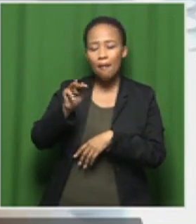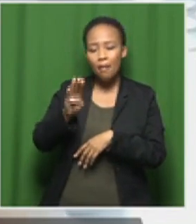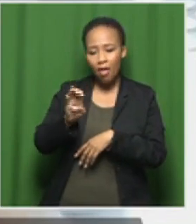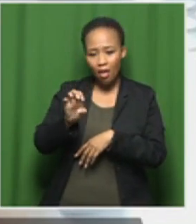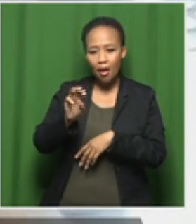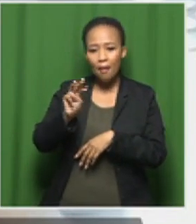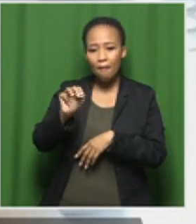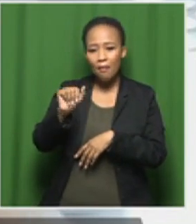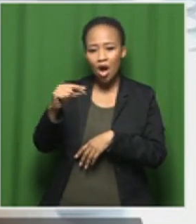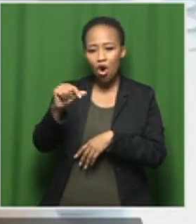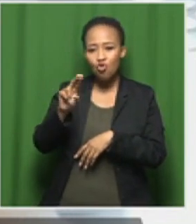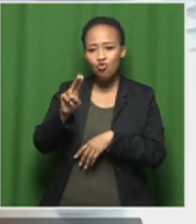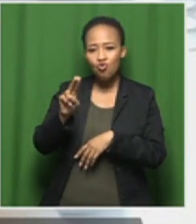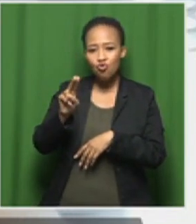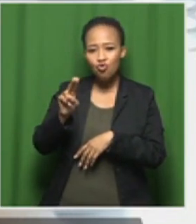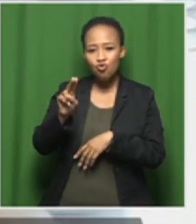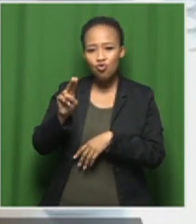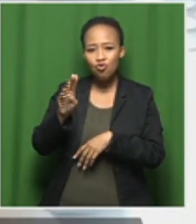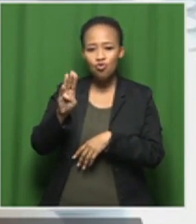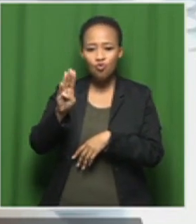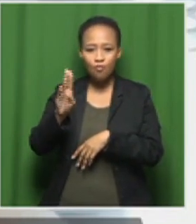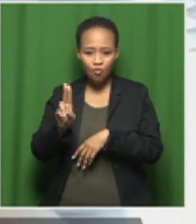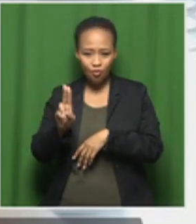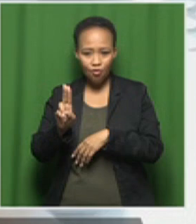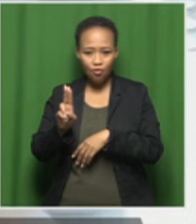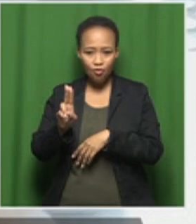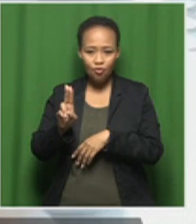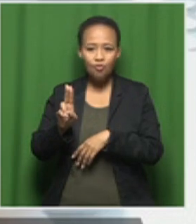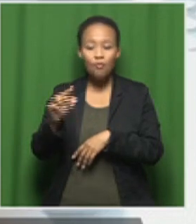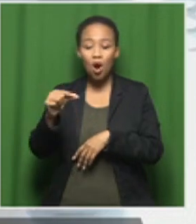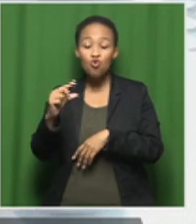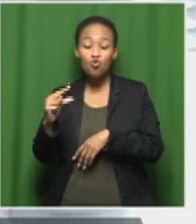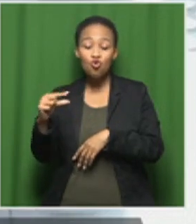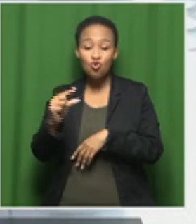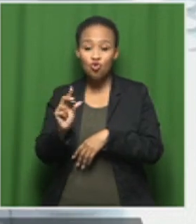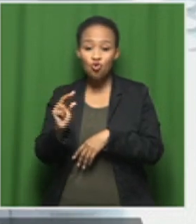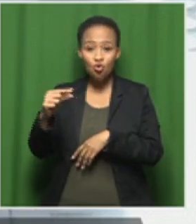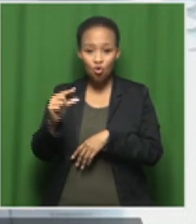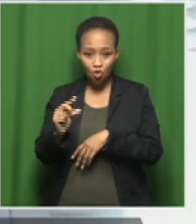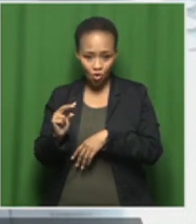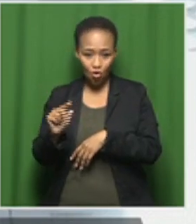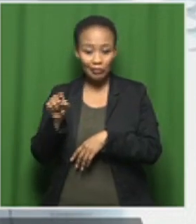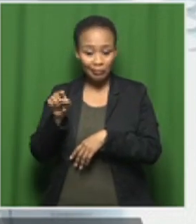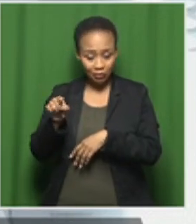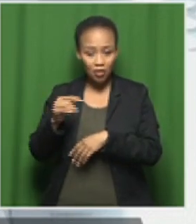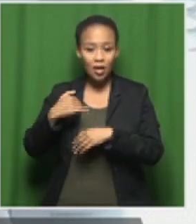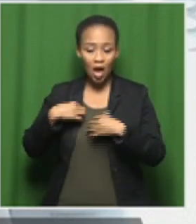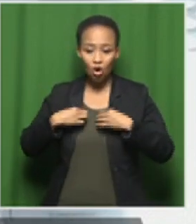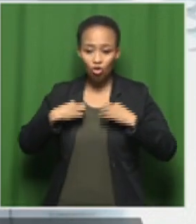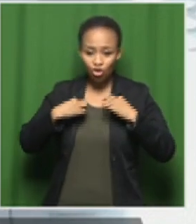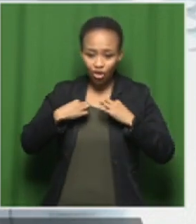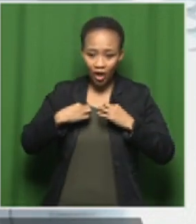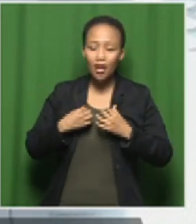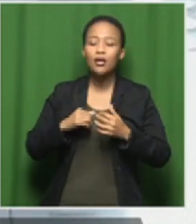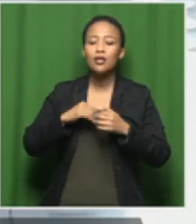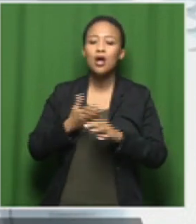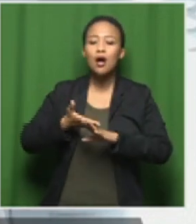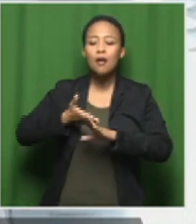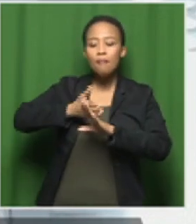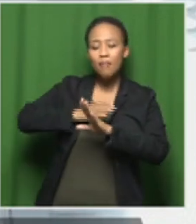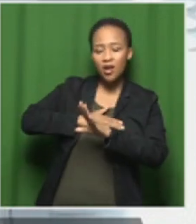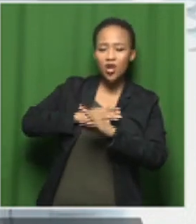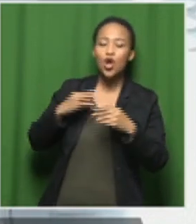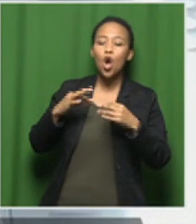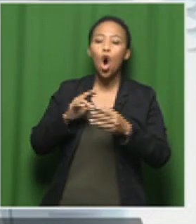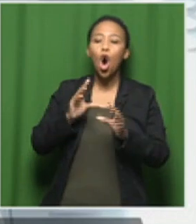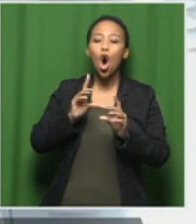www.thebemagugu.com, and the dress and the men's shirt is now available for pre-order, and all shipments actually start from the